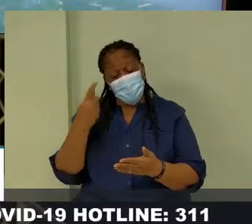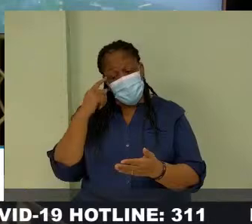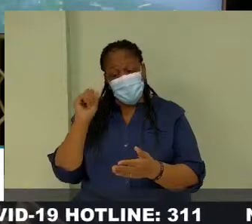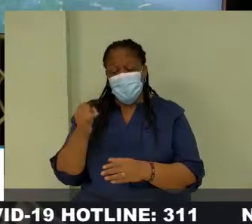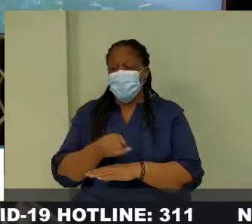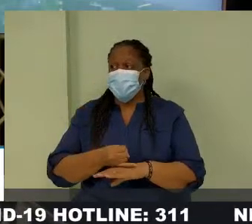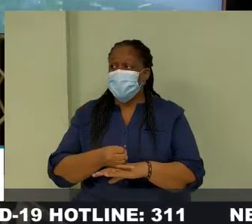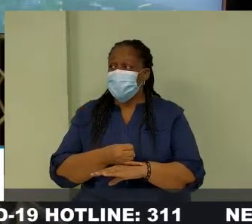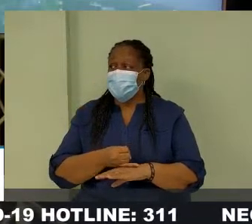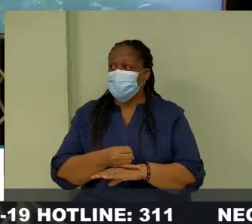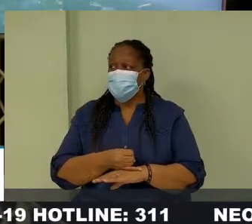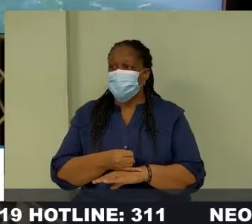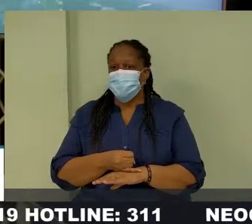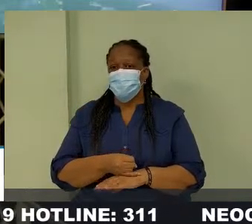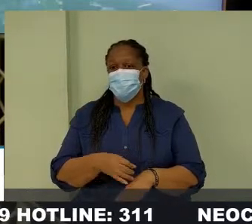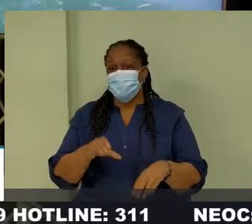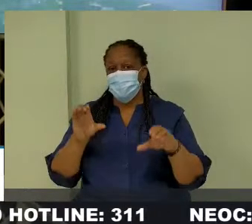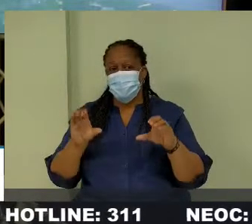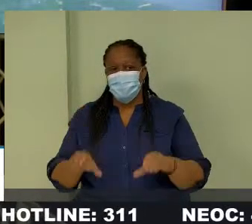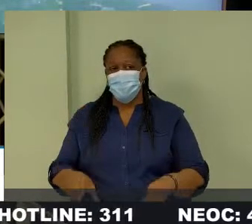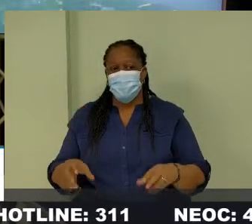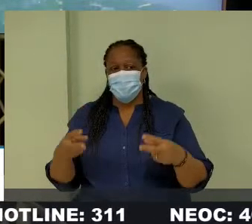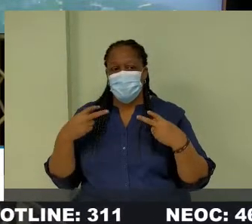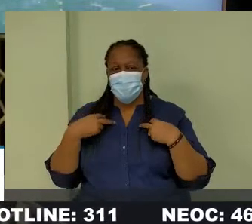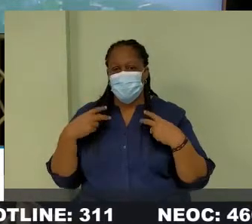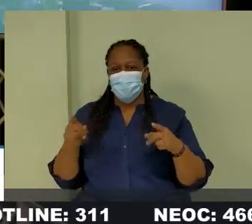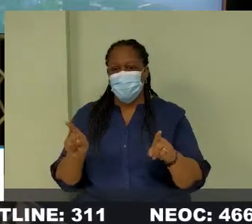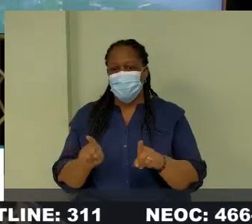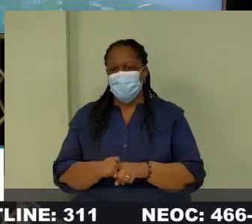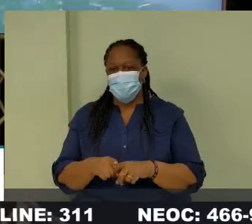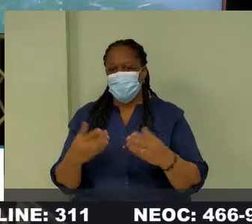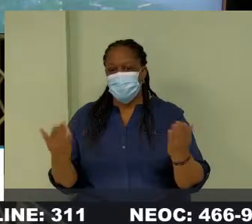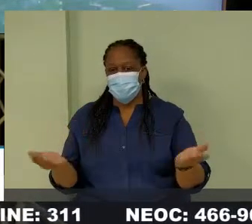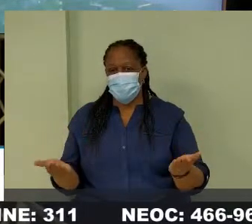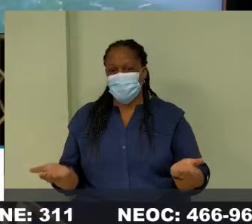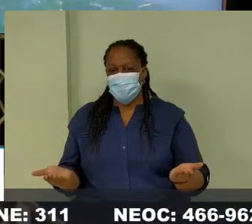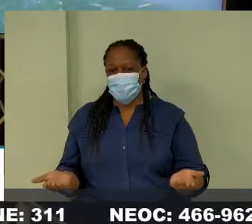we implement such an option in the Federation as well?